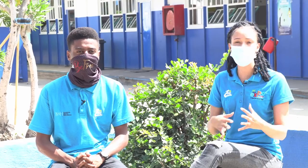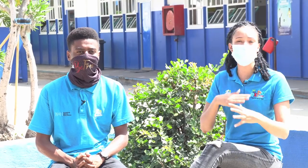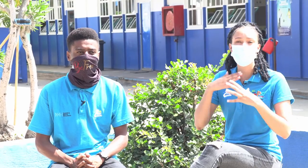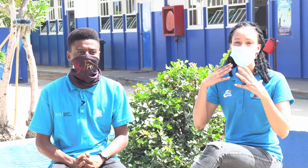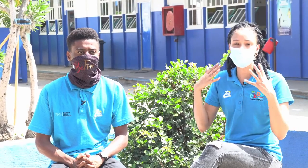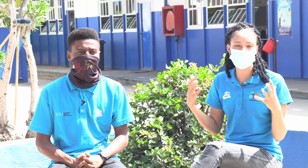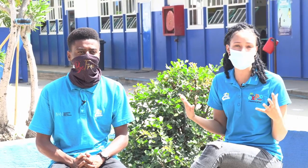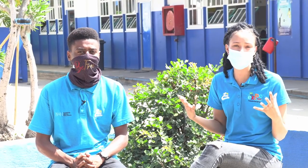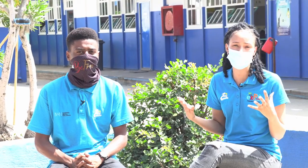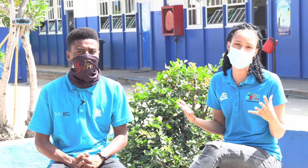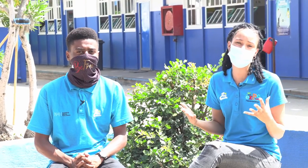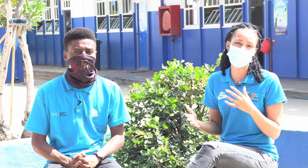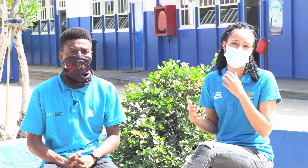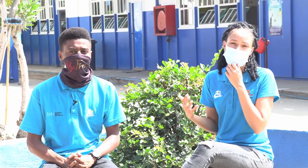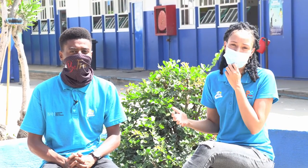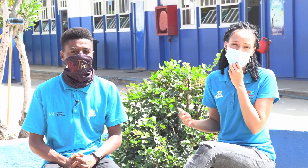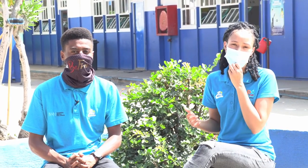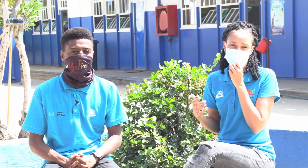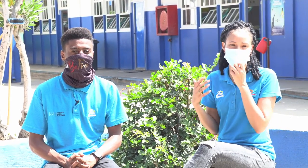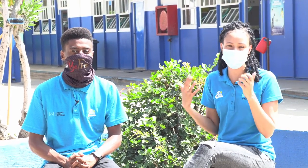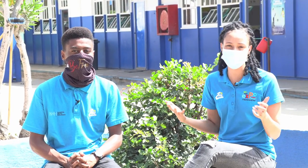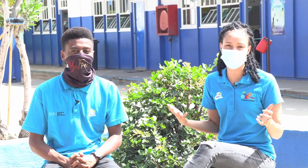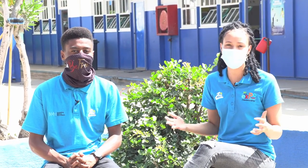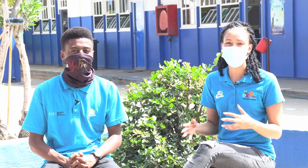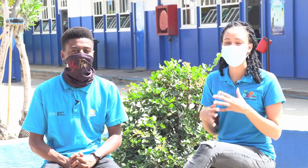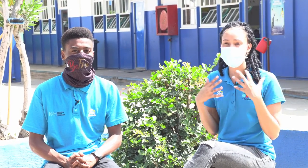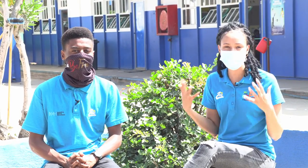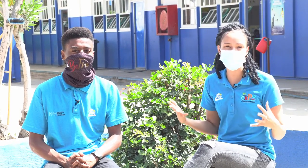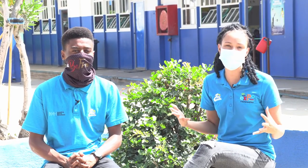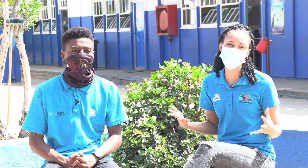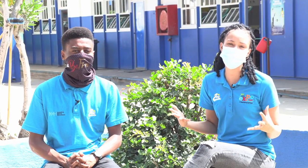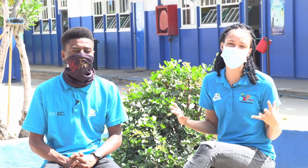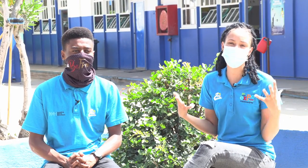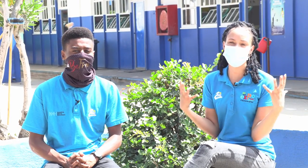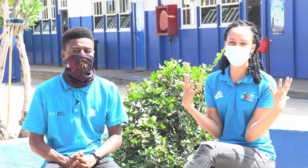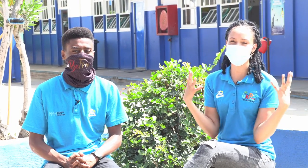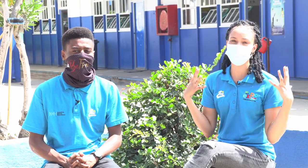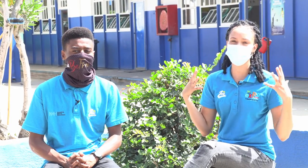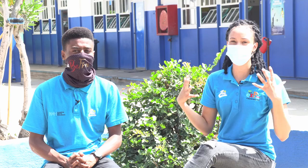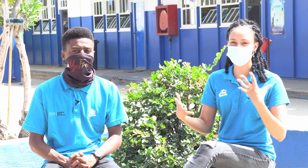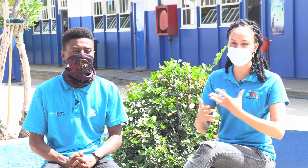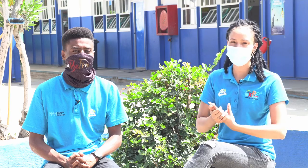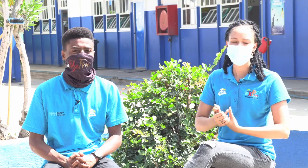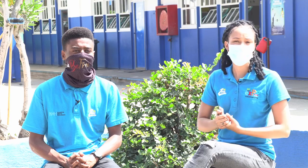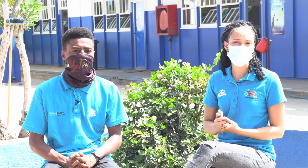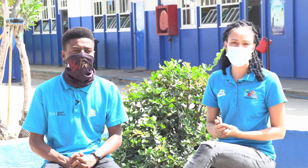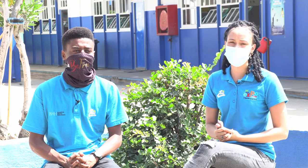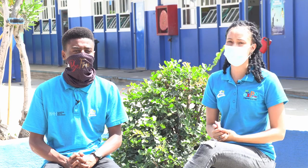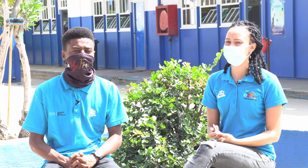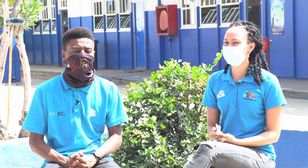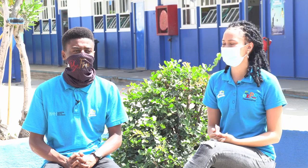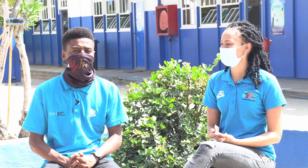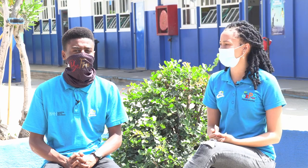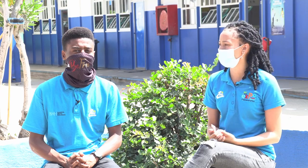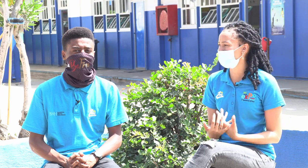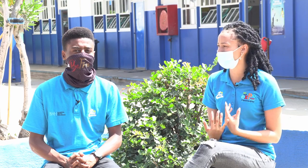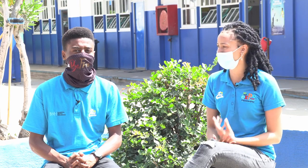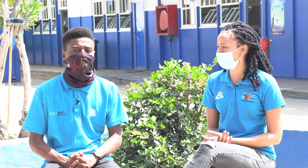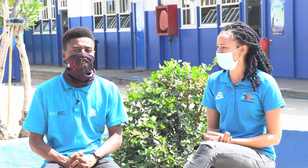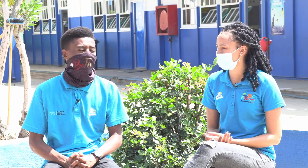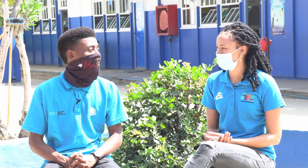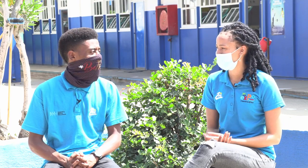you know, the next week, it's another week, another day, another lessons that we'll learn from Teacher Mutsa. So, yeah.